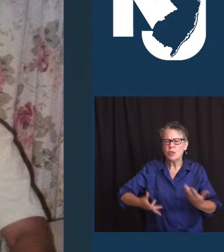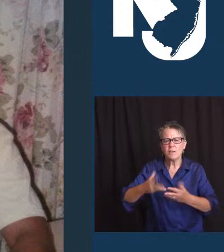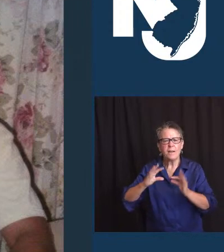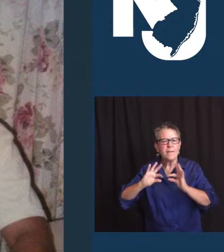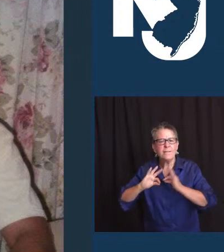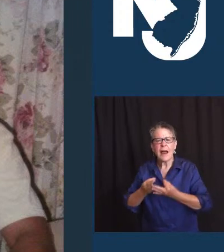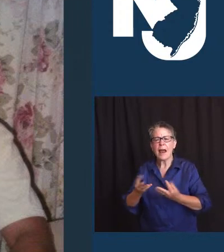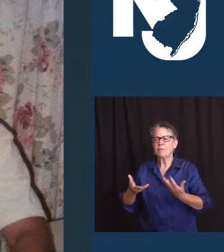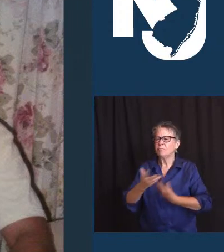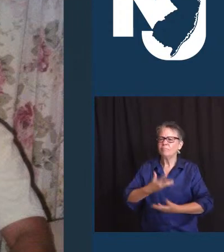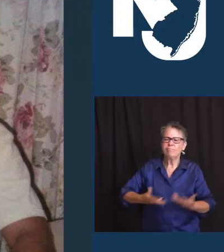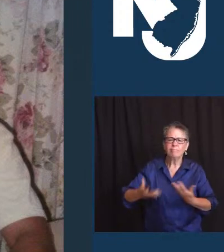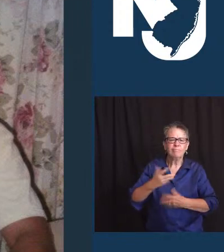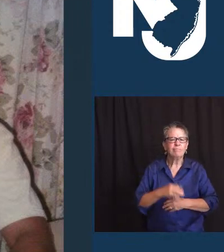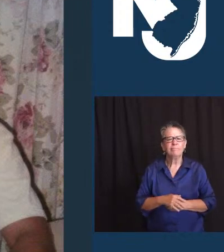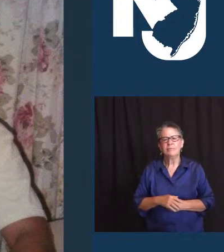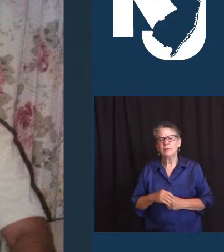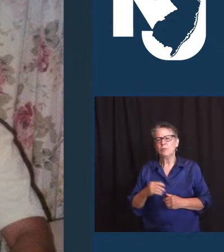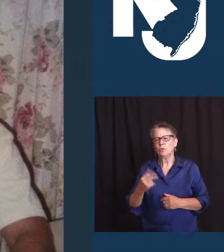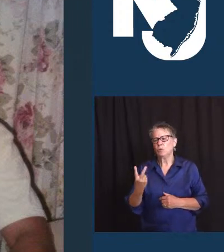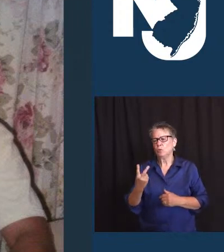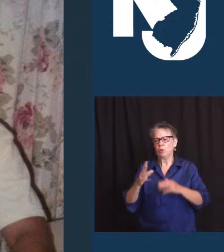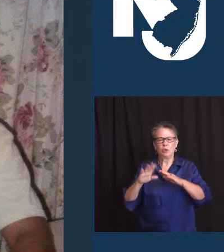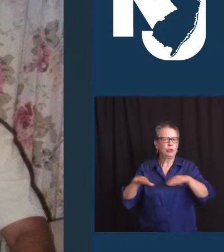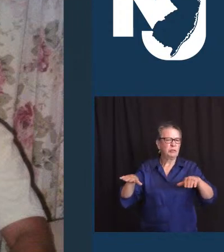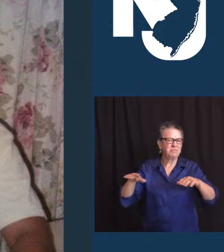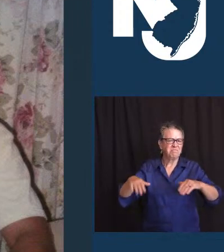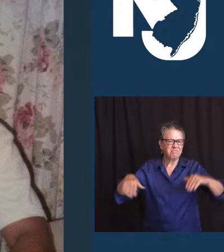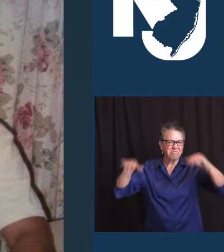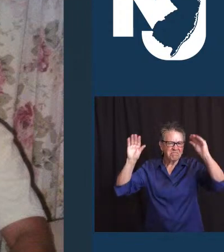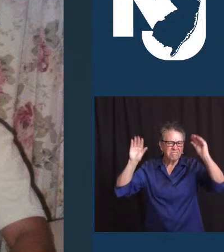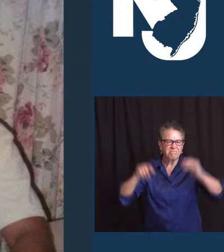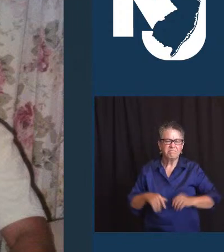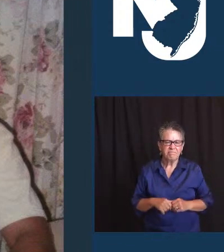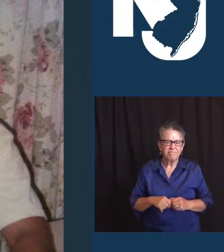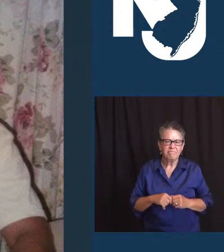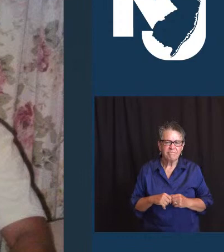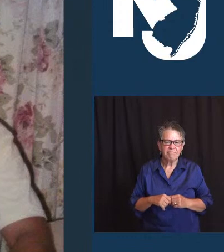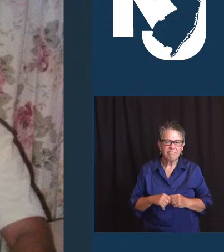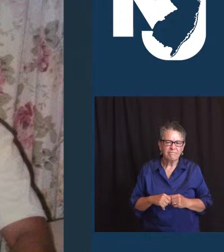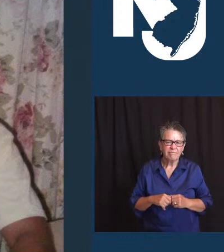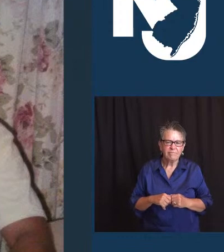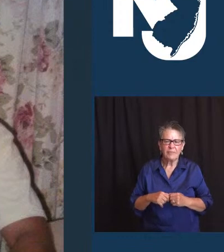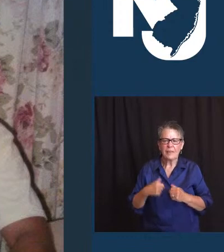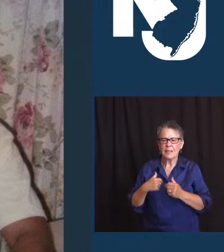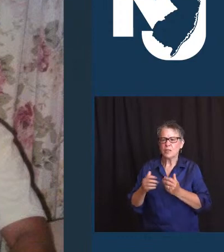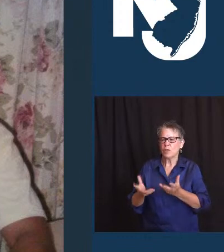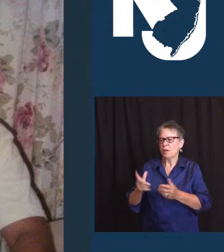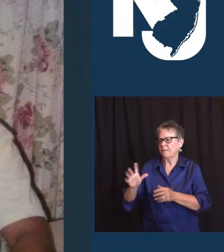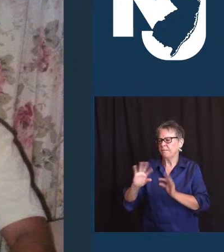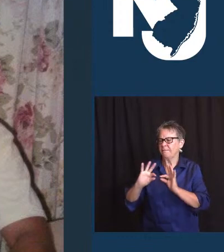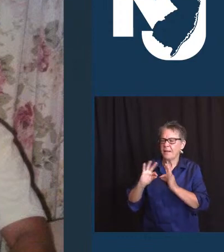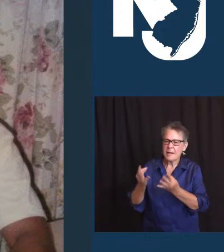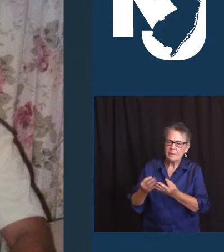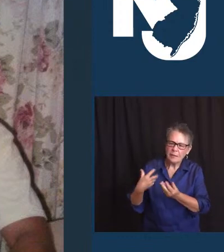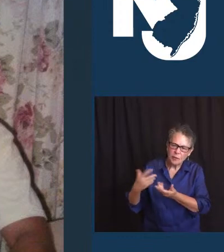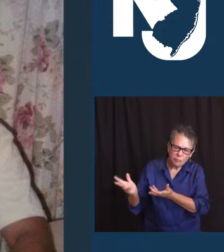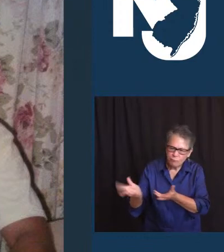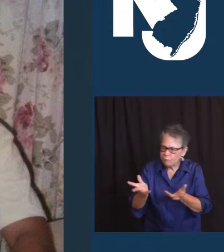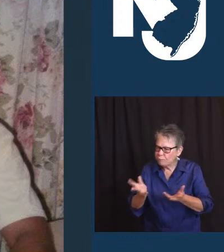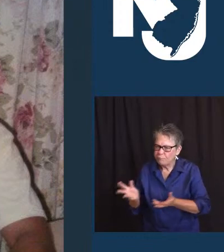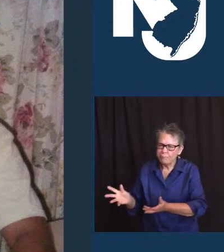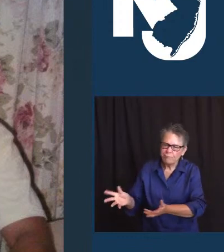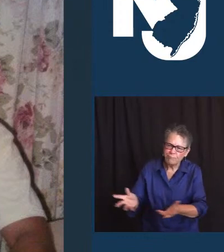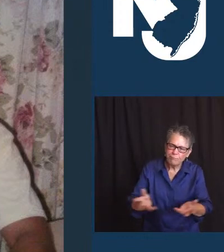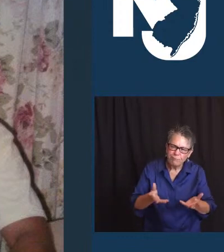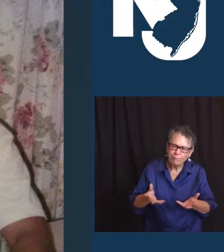of speaking with Diego last week, as well as Cecilia, Nancy, Juan, and Anna. Only 6 days after we